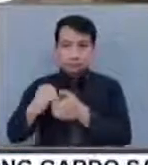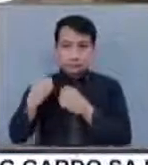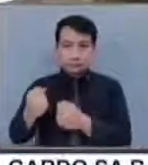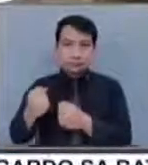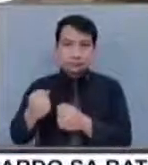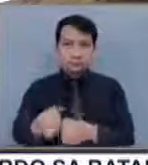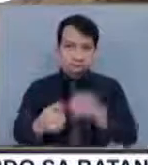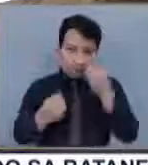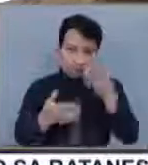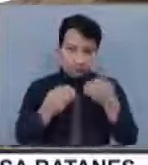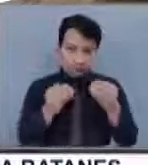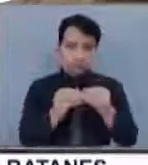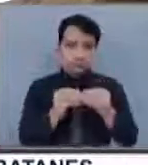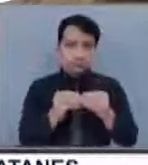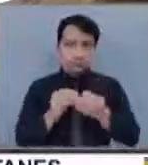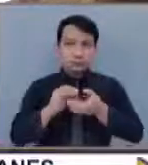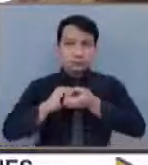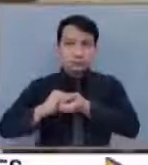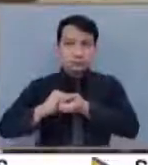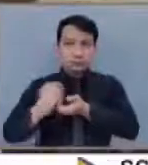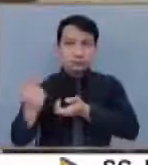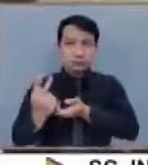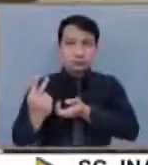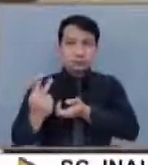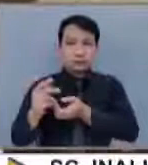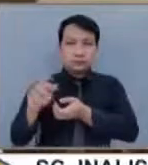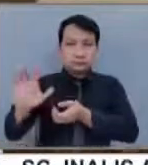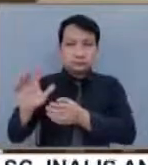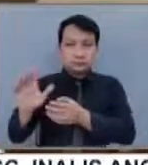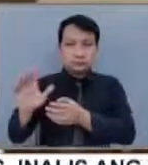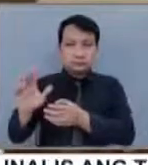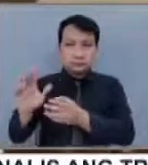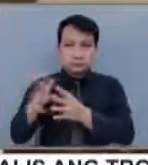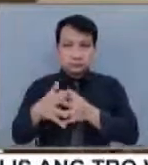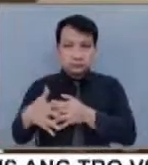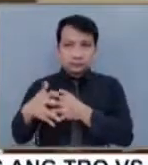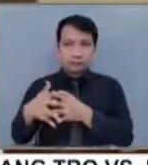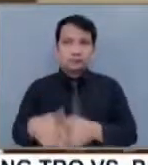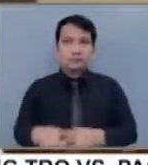pag-igtingin ang diplomatic ties sa Estados Unidos. One important